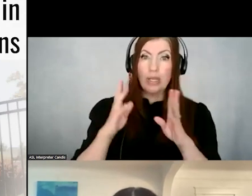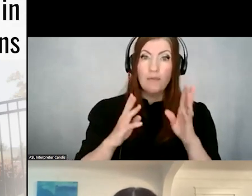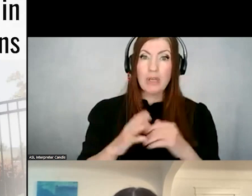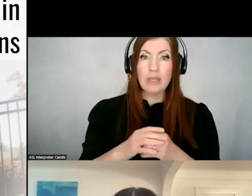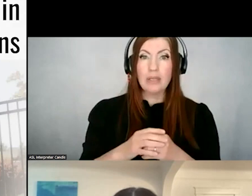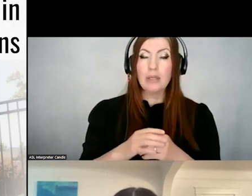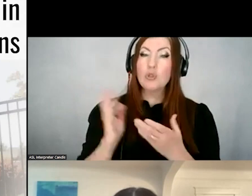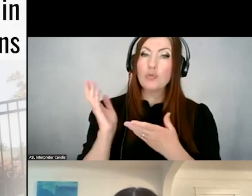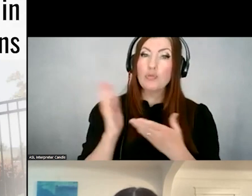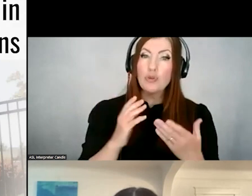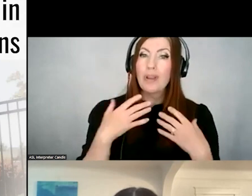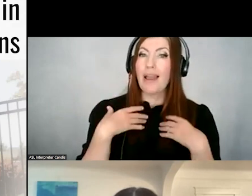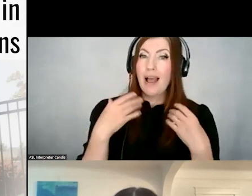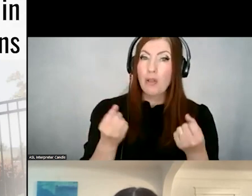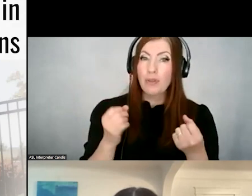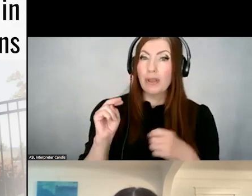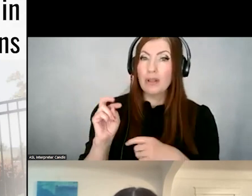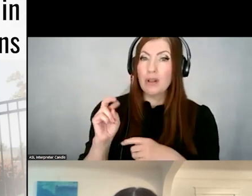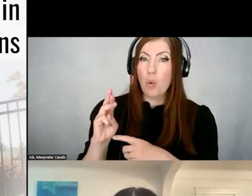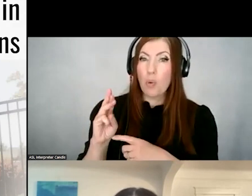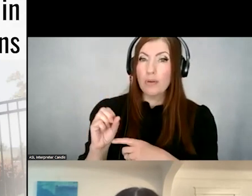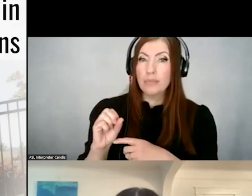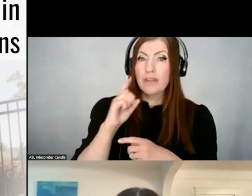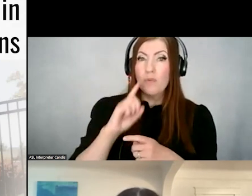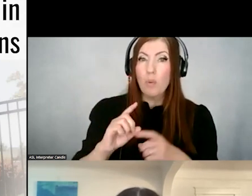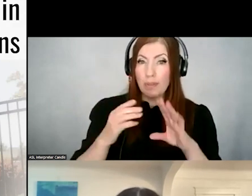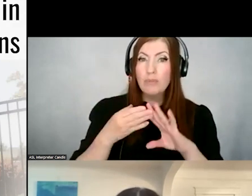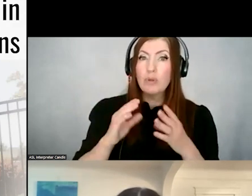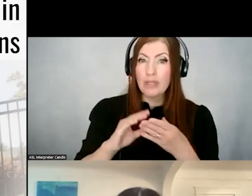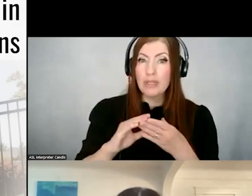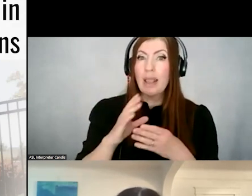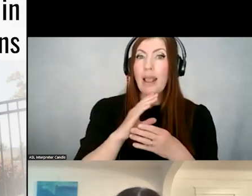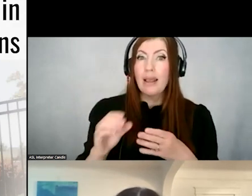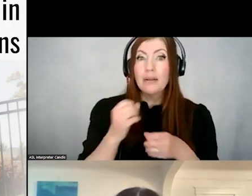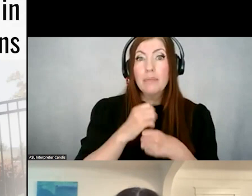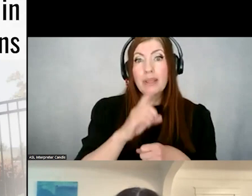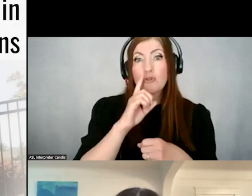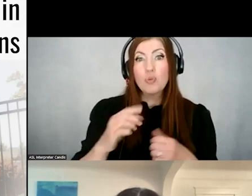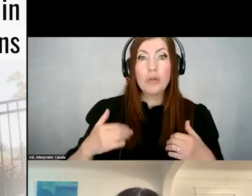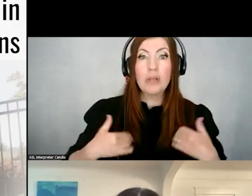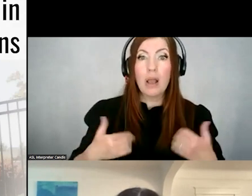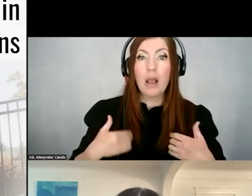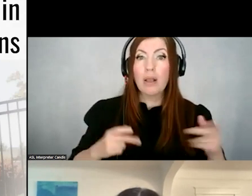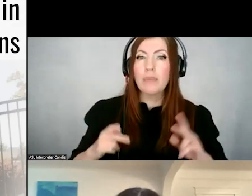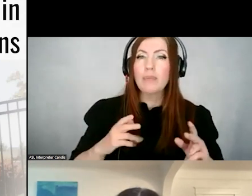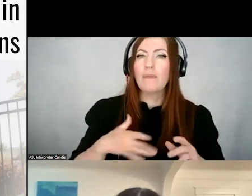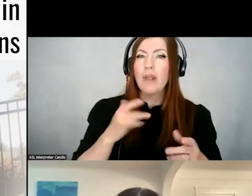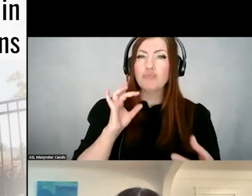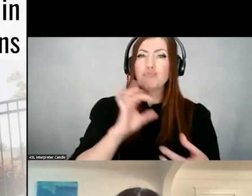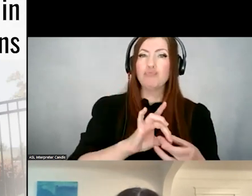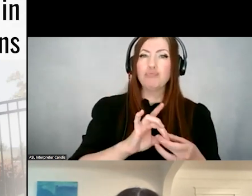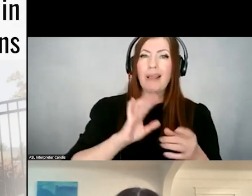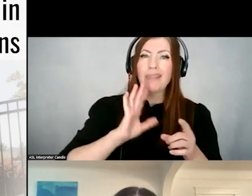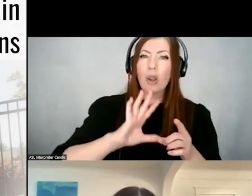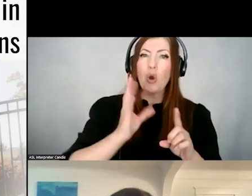to bring in healthy norms for the communities, and making sure that the young people feel connected to their culture, to